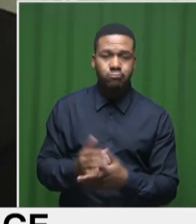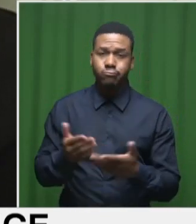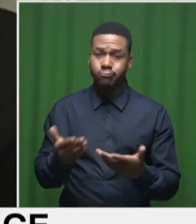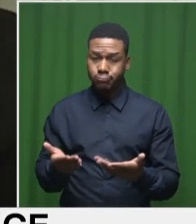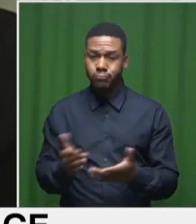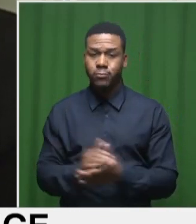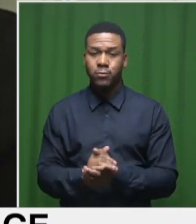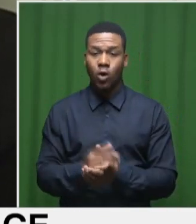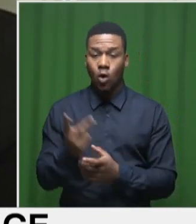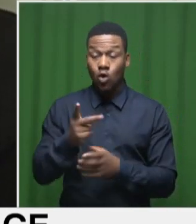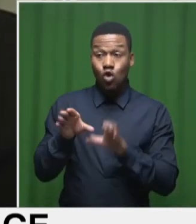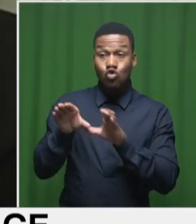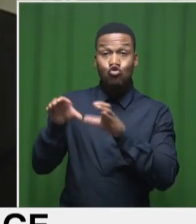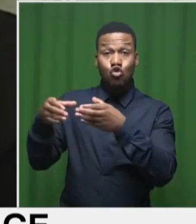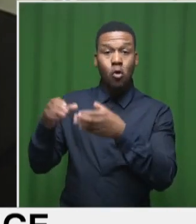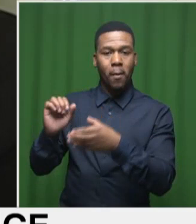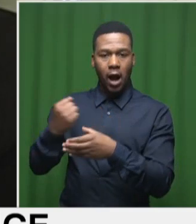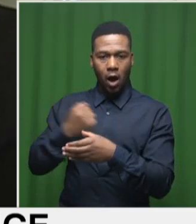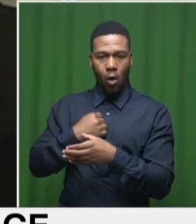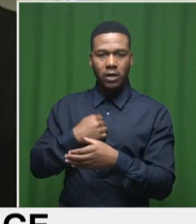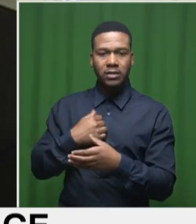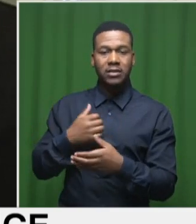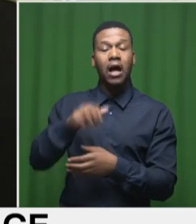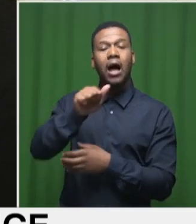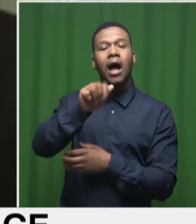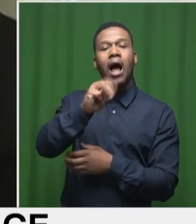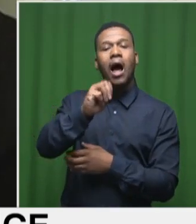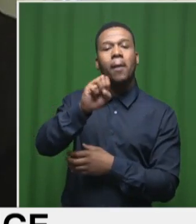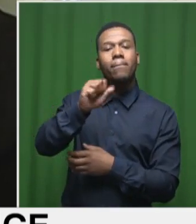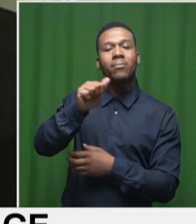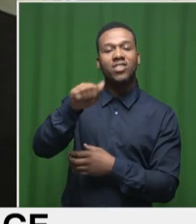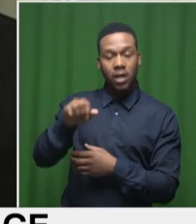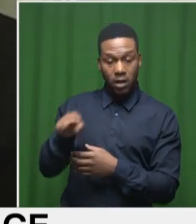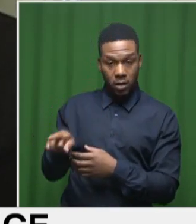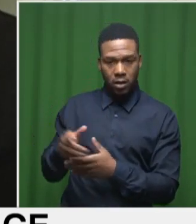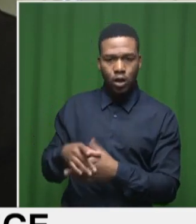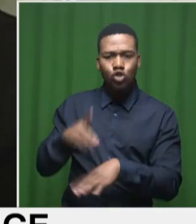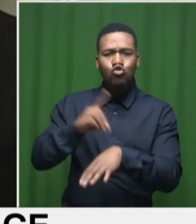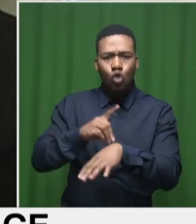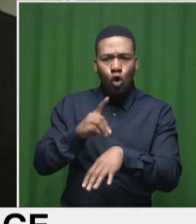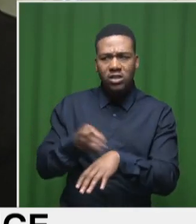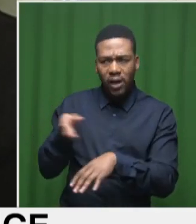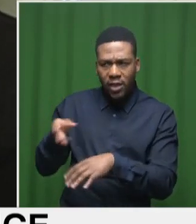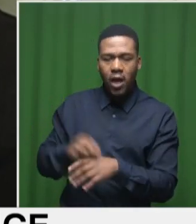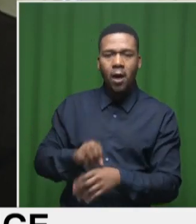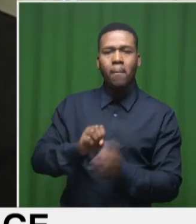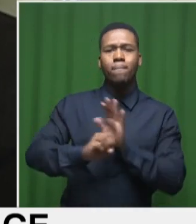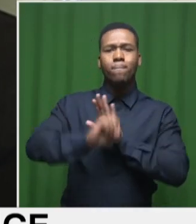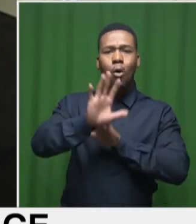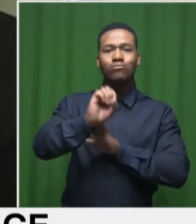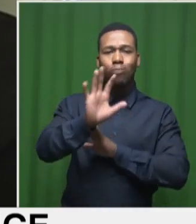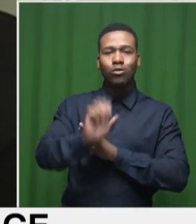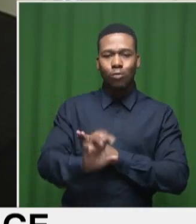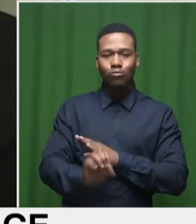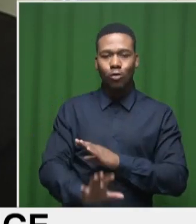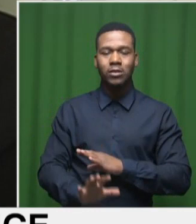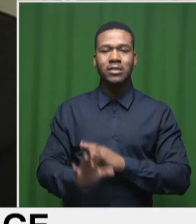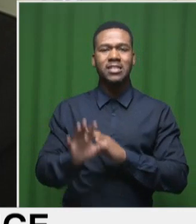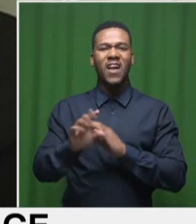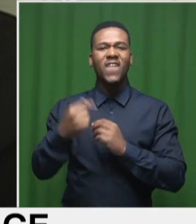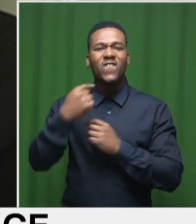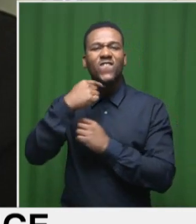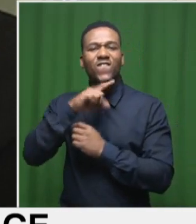our aesthetics group. I'm part of a group called AMSA. And on there were doctors posting these fake botulinum